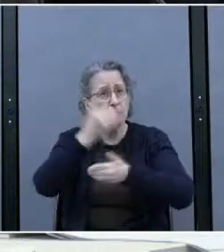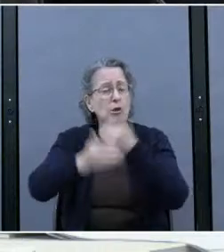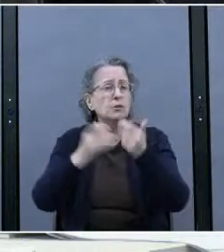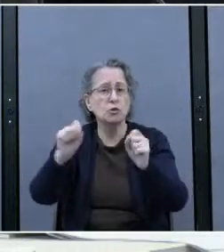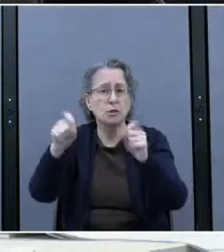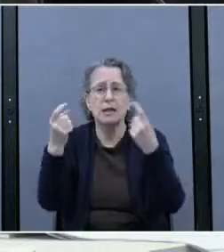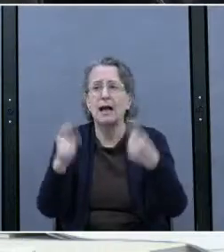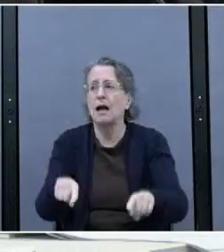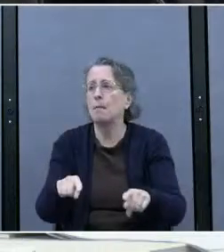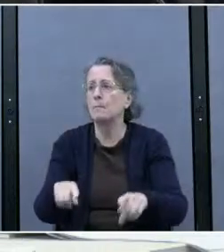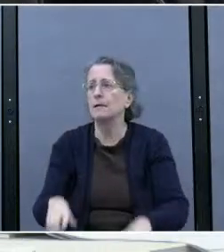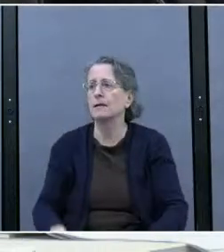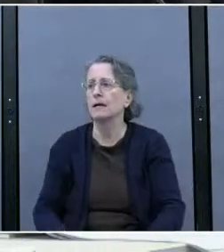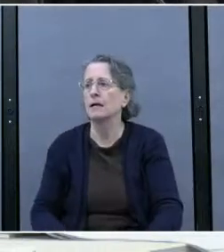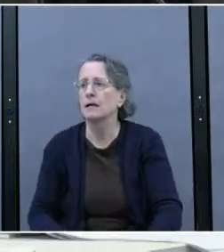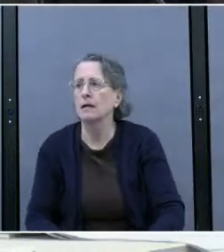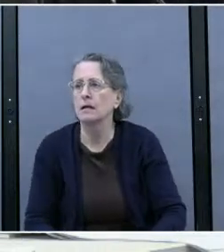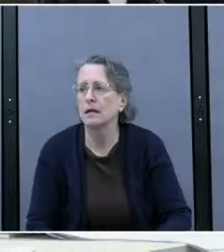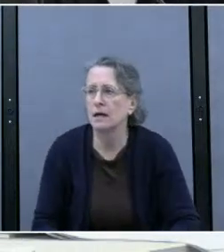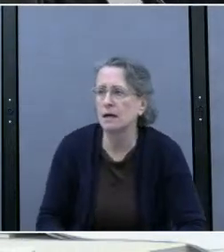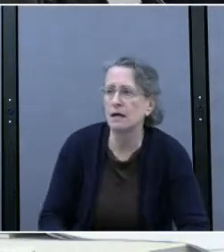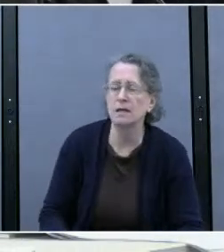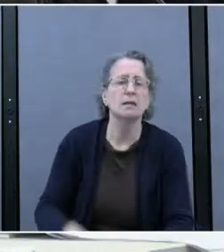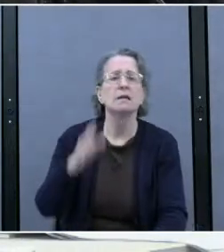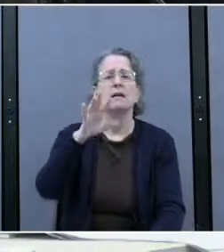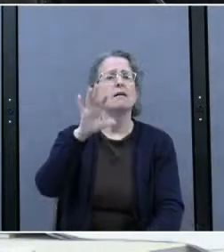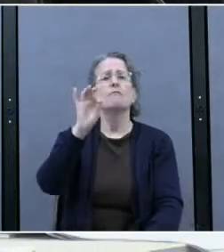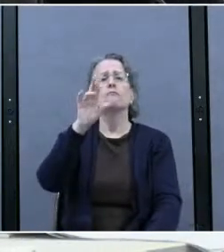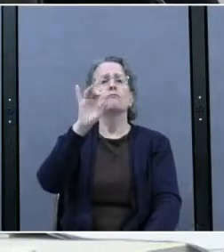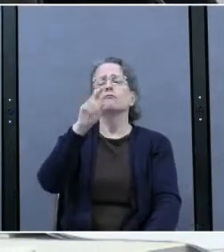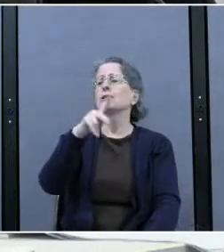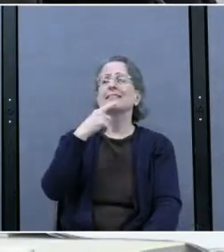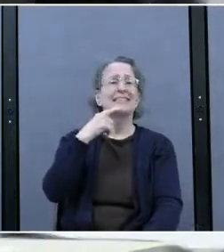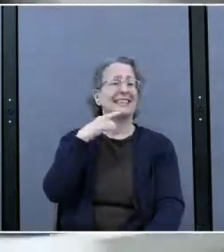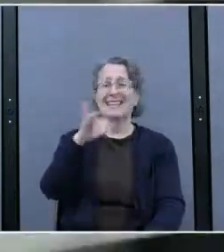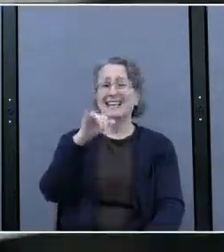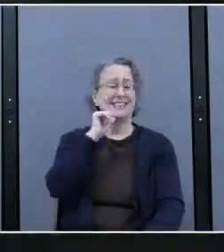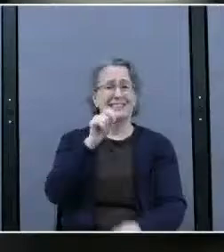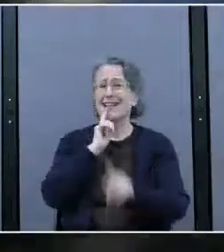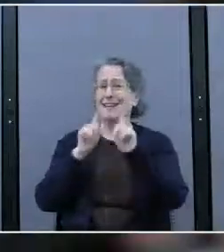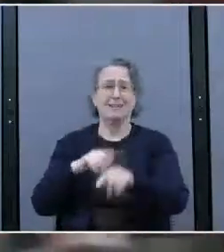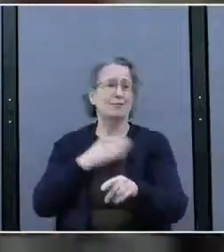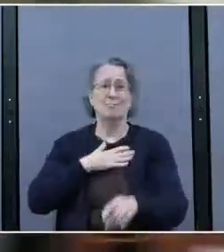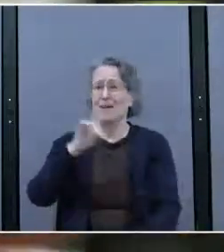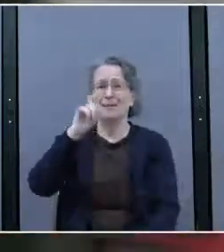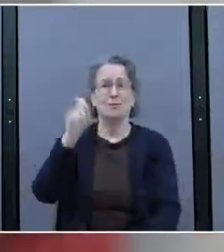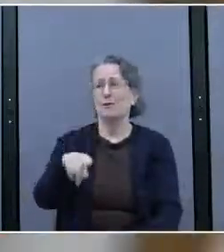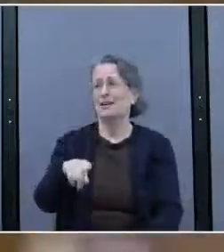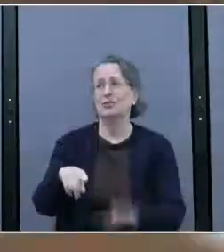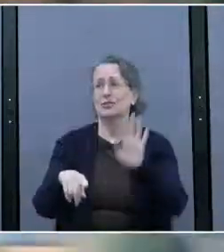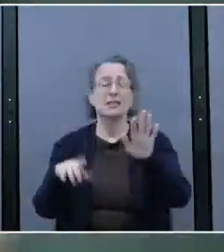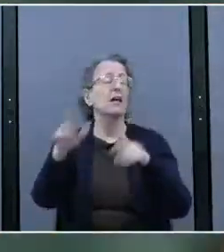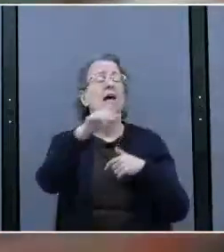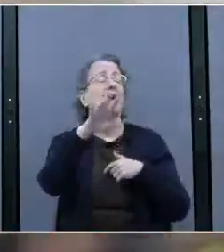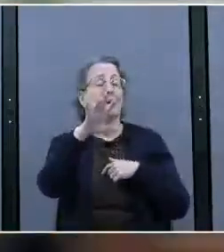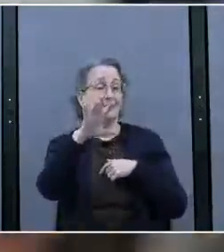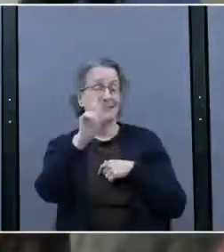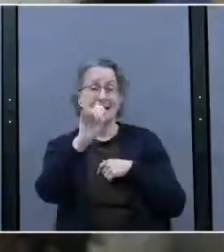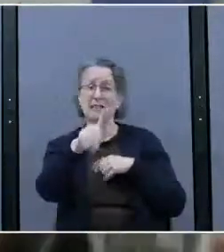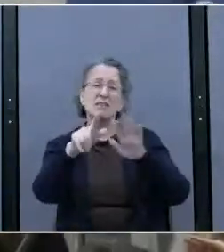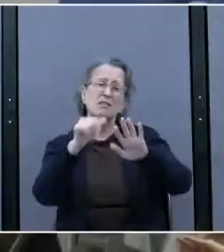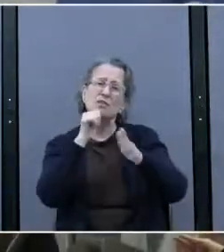questions? That wasn't an answer. That was not an answer. Frick, that is not how we're going to speak to each other in this meeting. Thank you, but